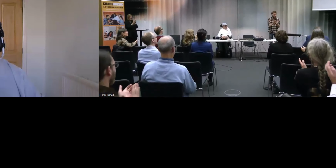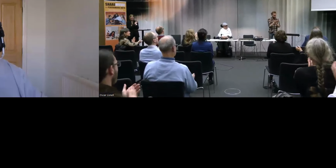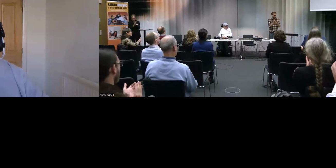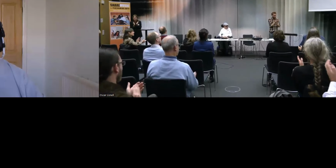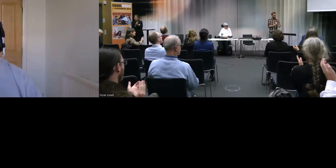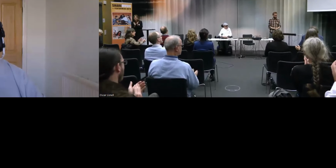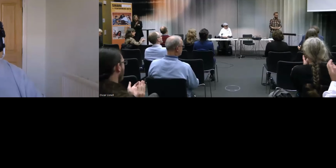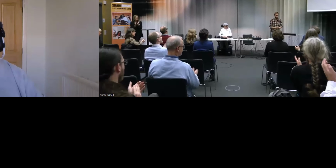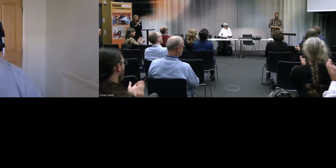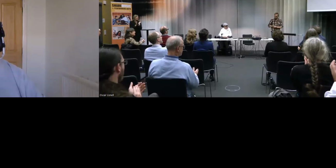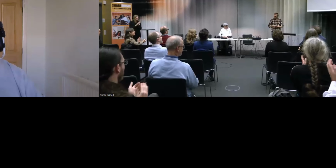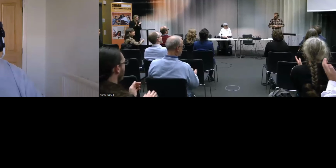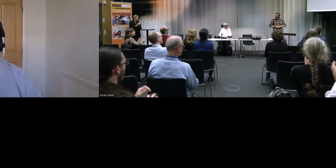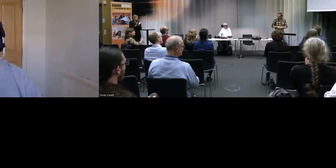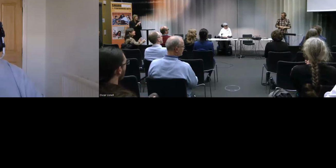People.